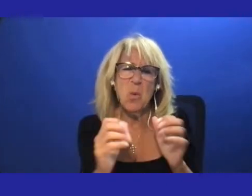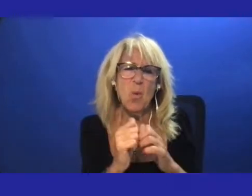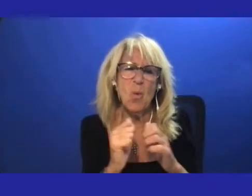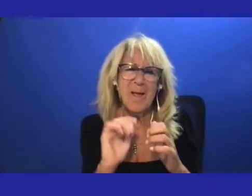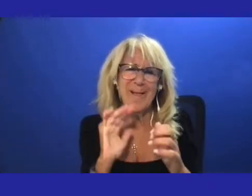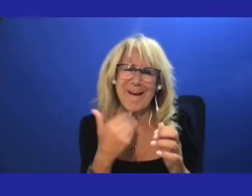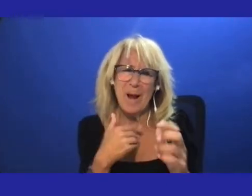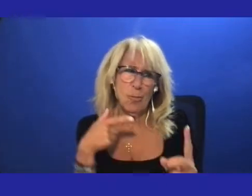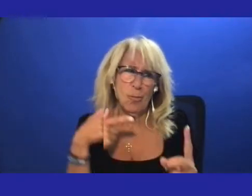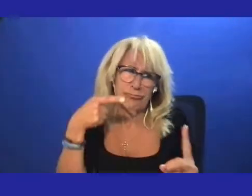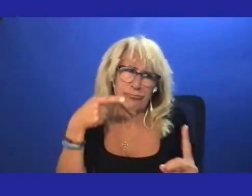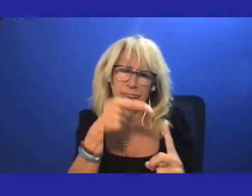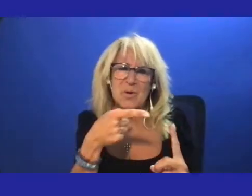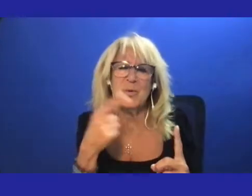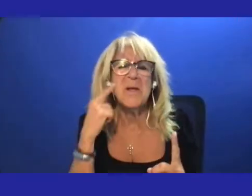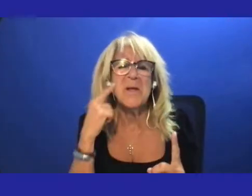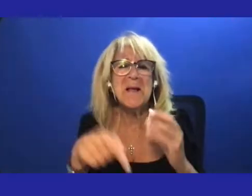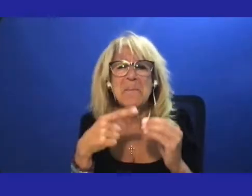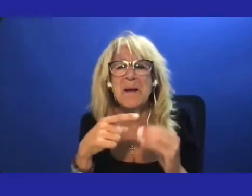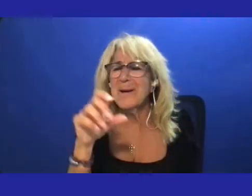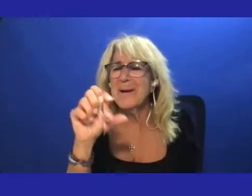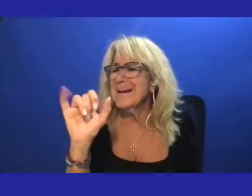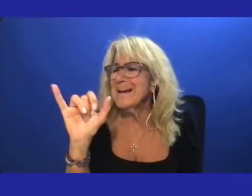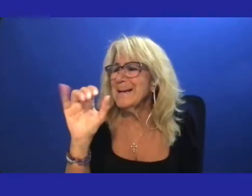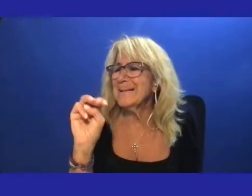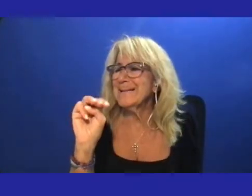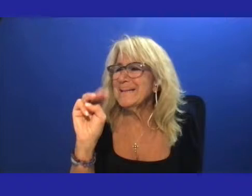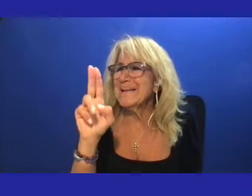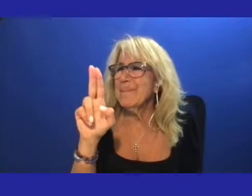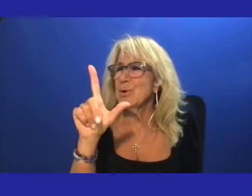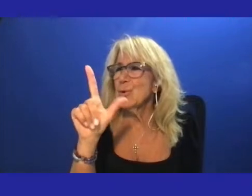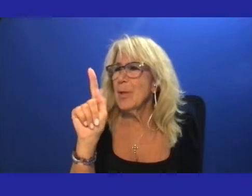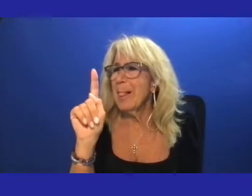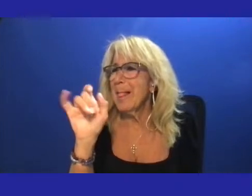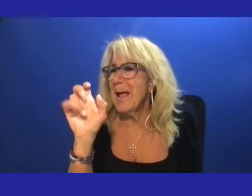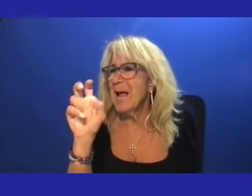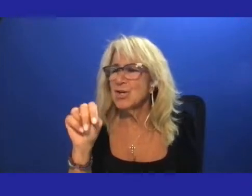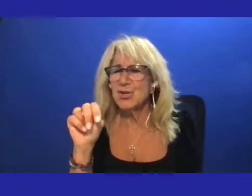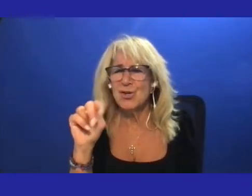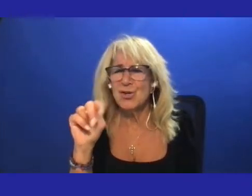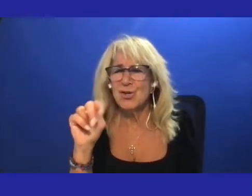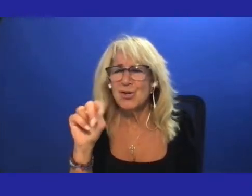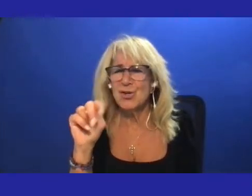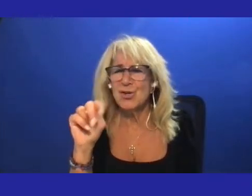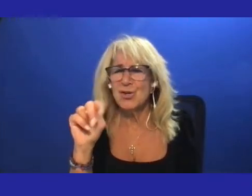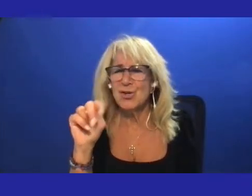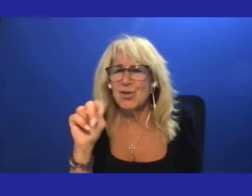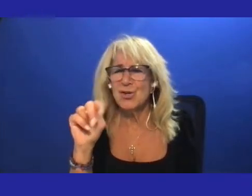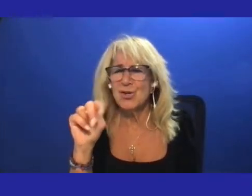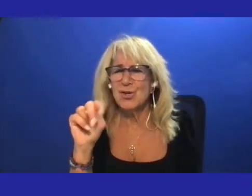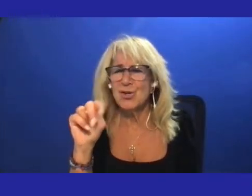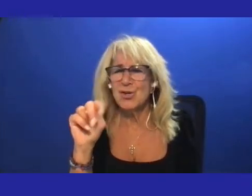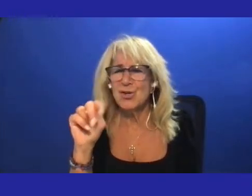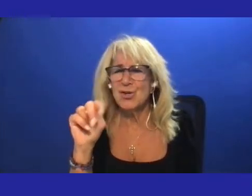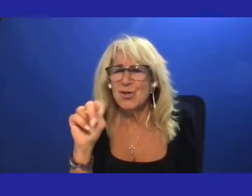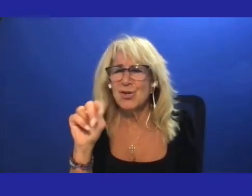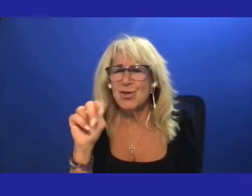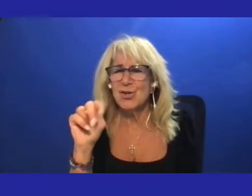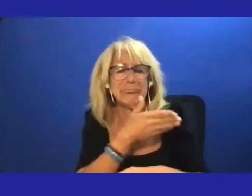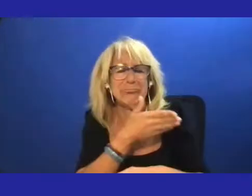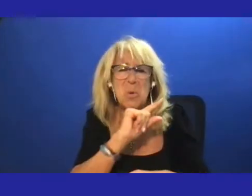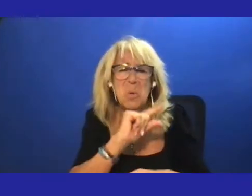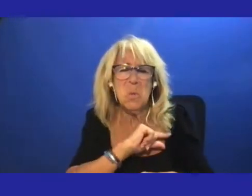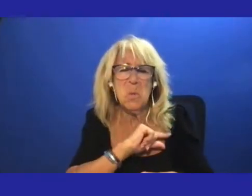we think about simulation, simulation creates education that helps build quality care and is focused on driving improved